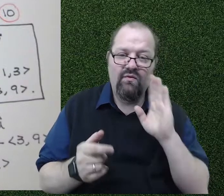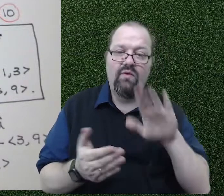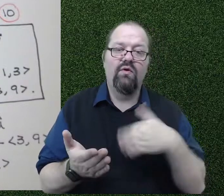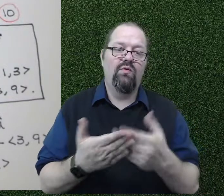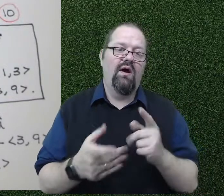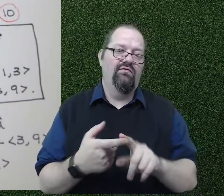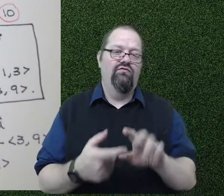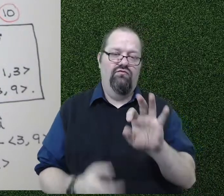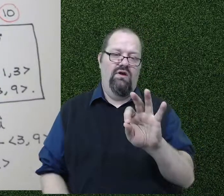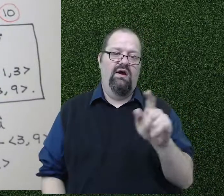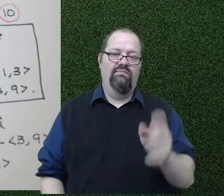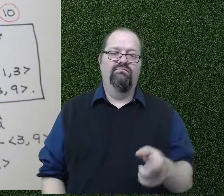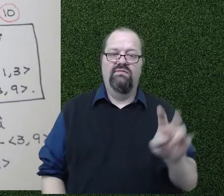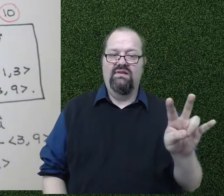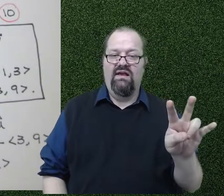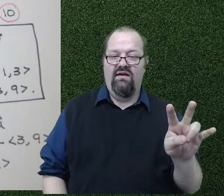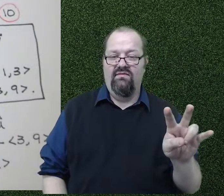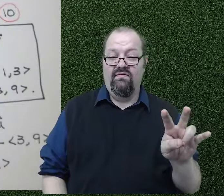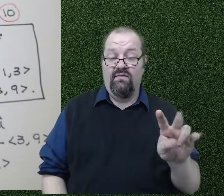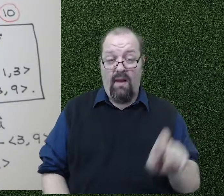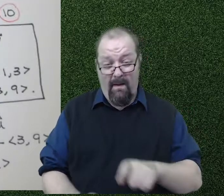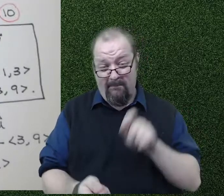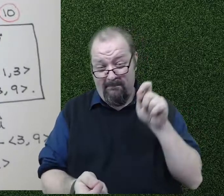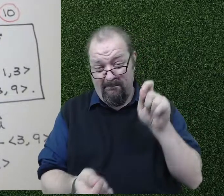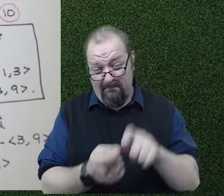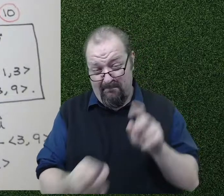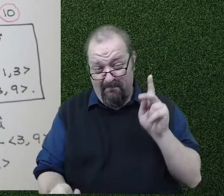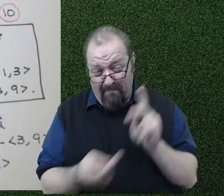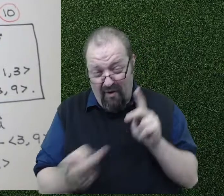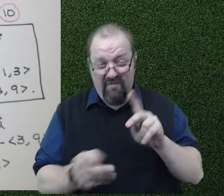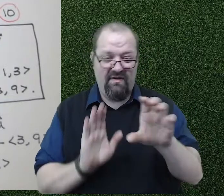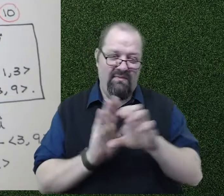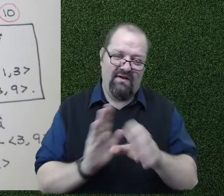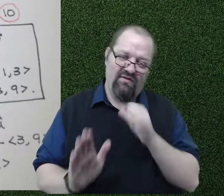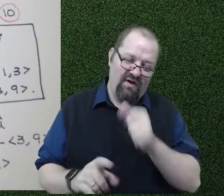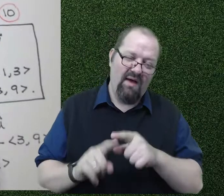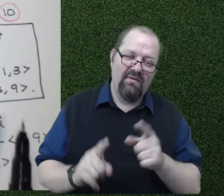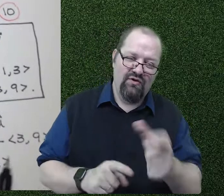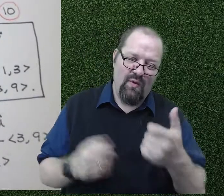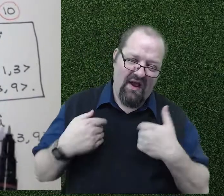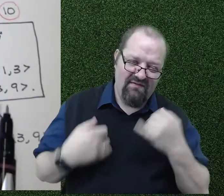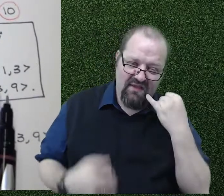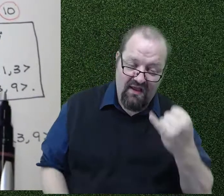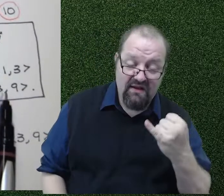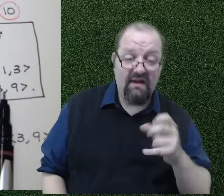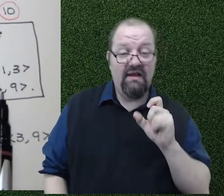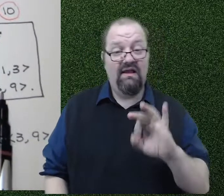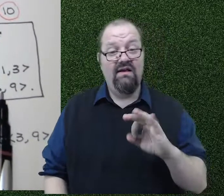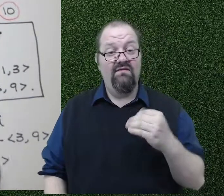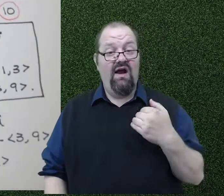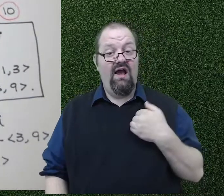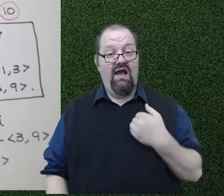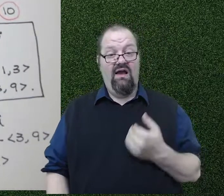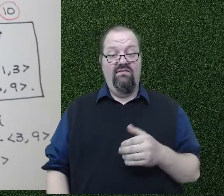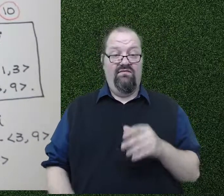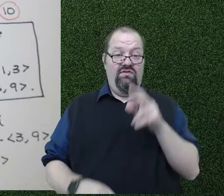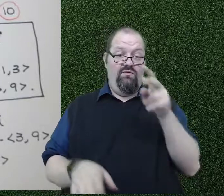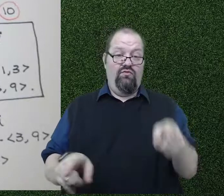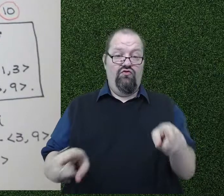7. It's not a perfect picture, but you get the idea. If I take the